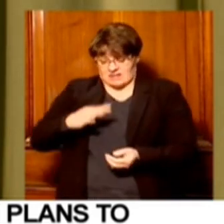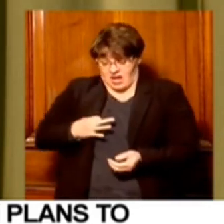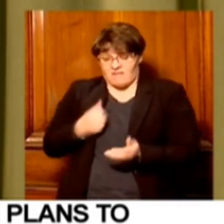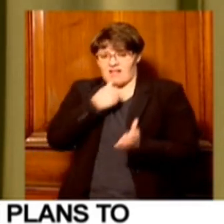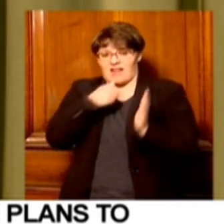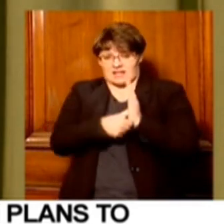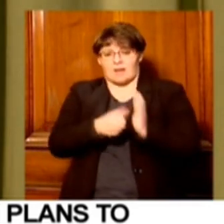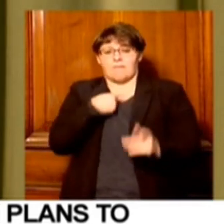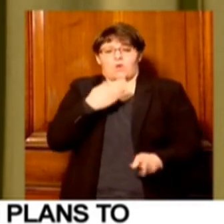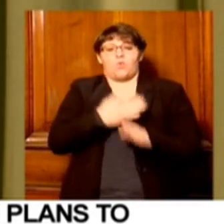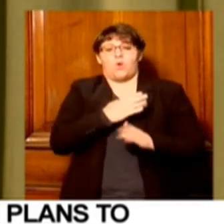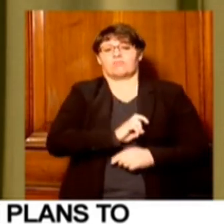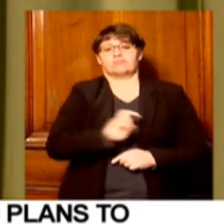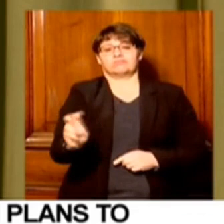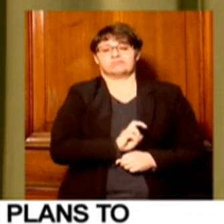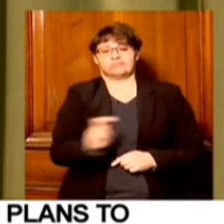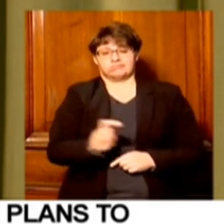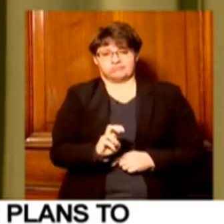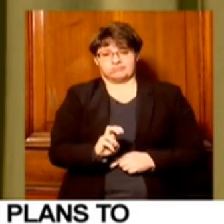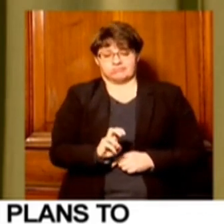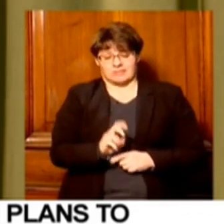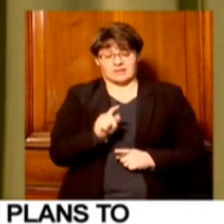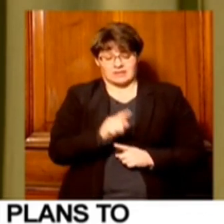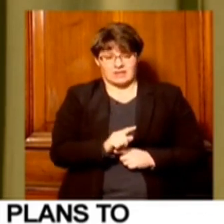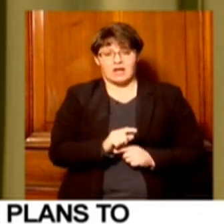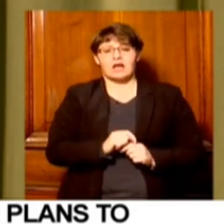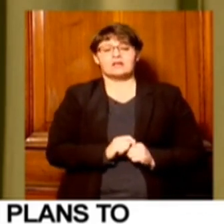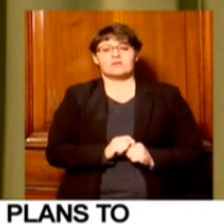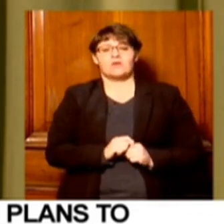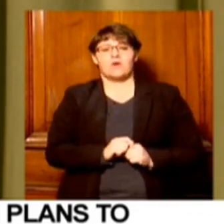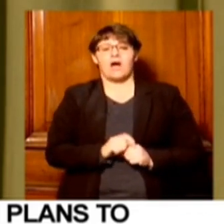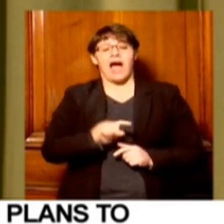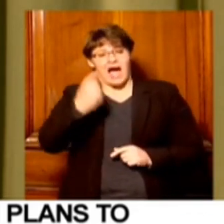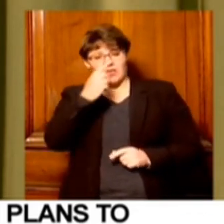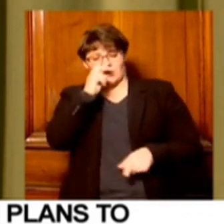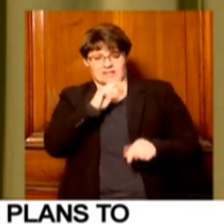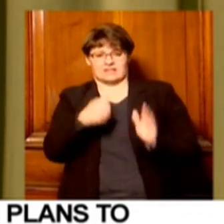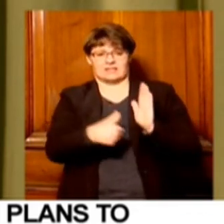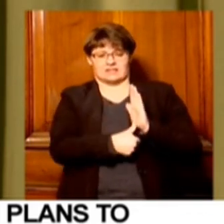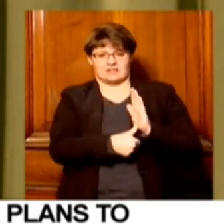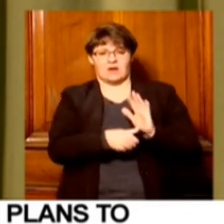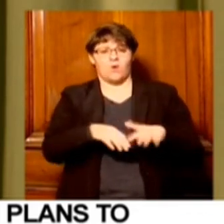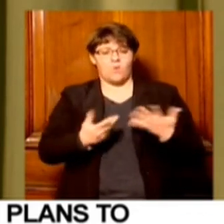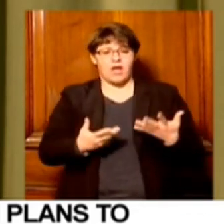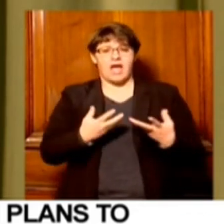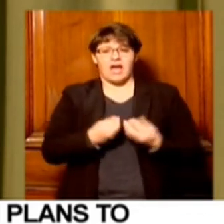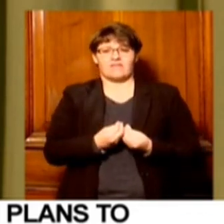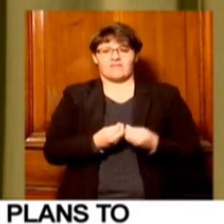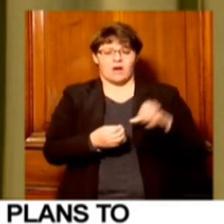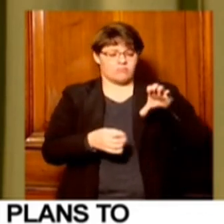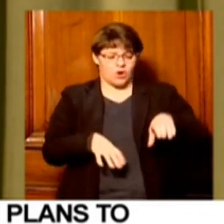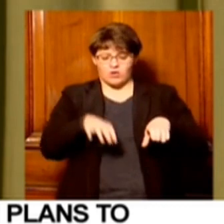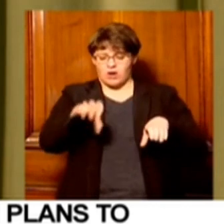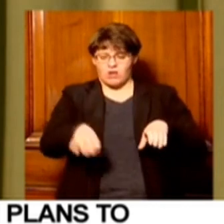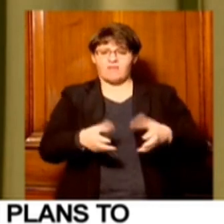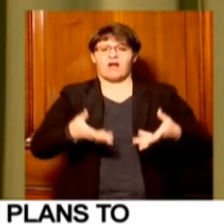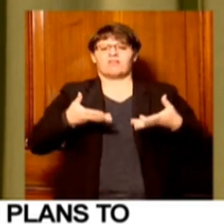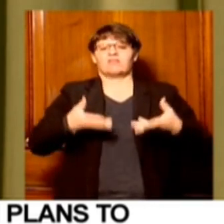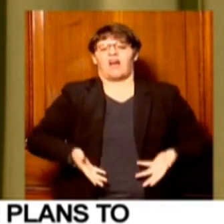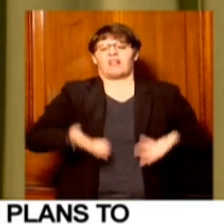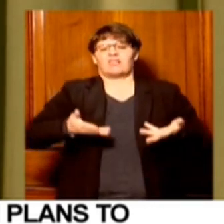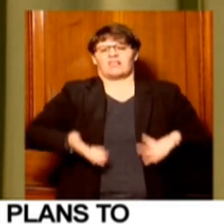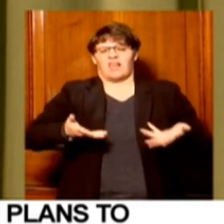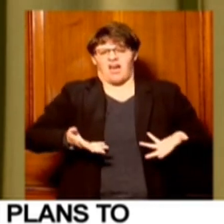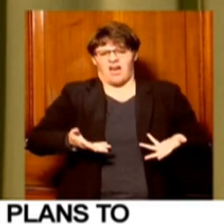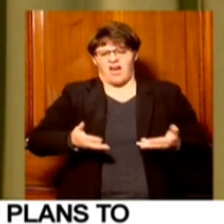specific provincial border. Because in truth, South Africa is a unitary state and our borders are quite soft borders. They